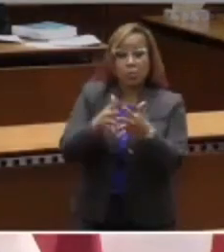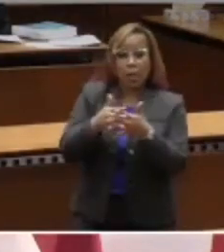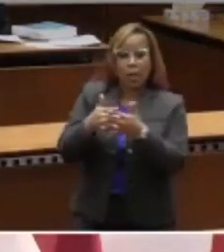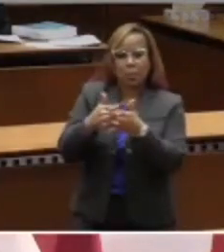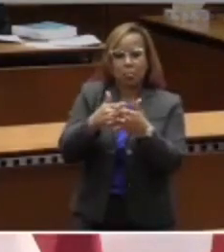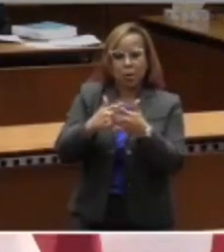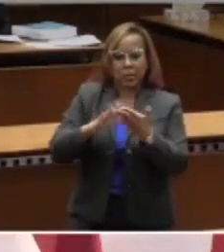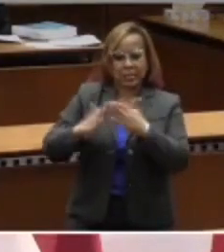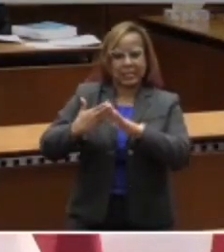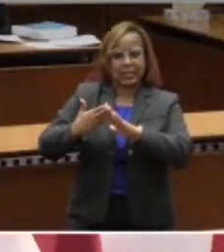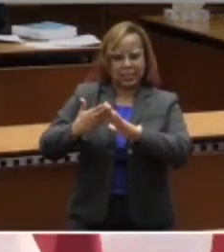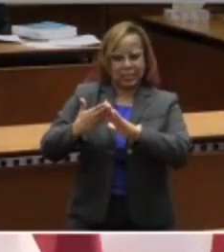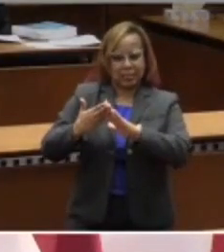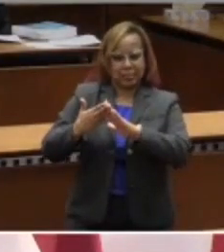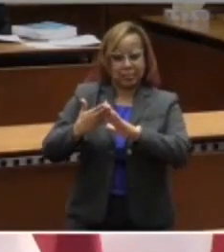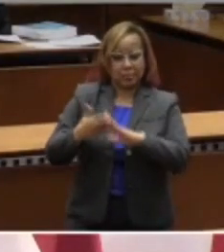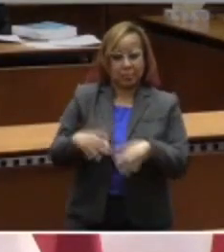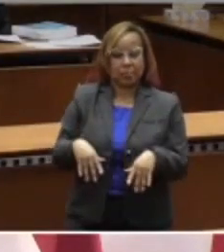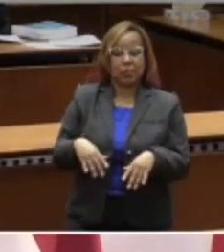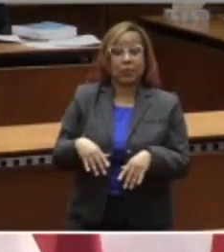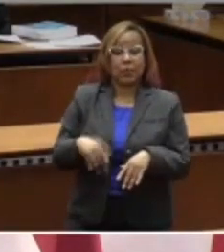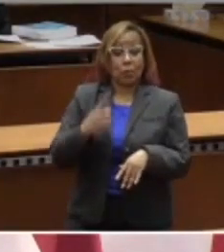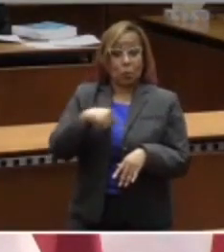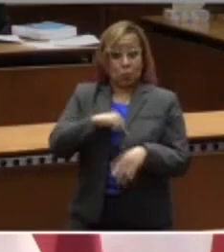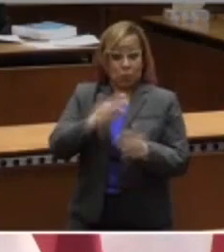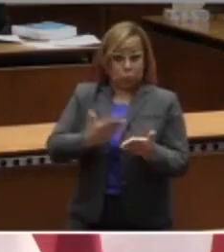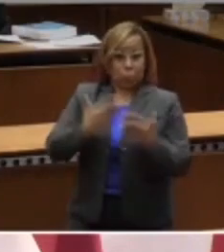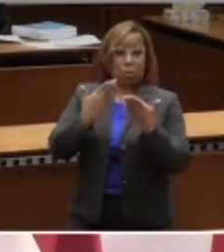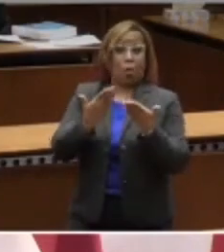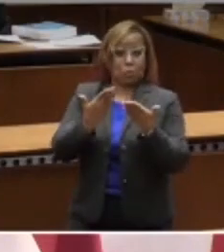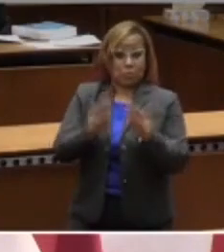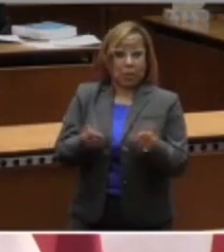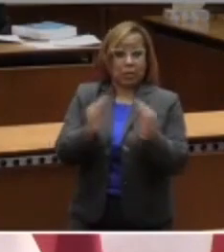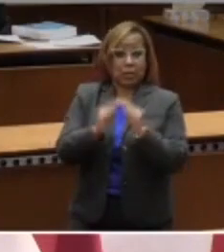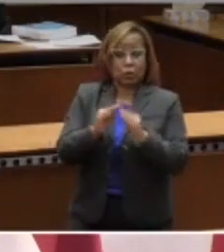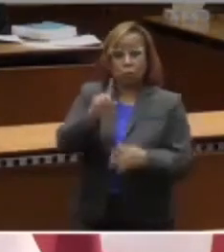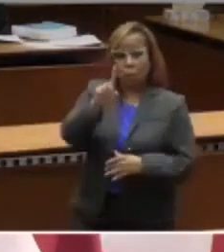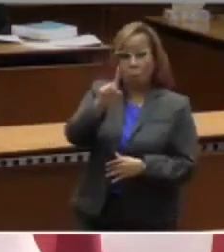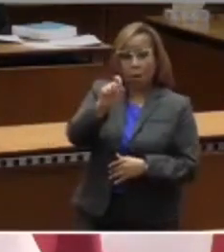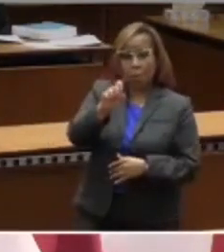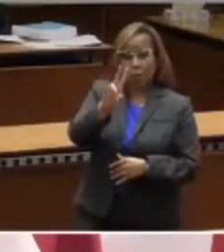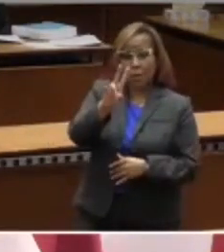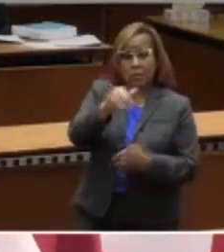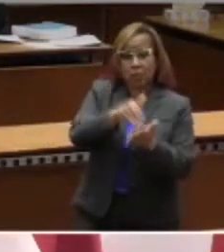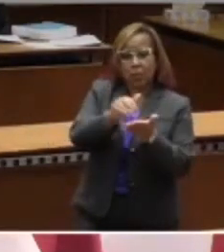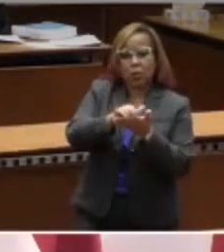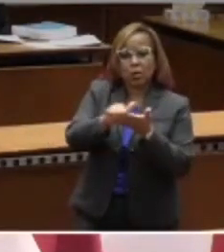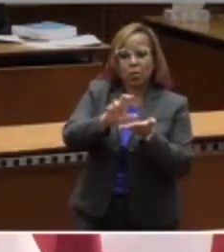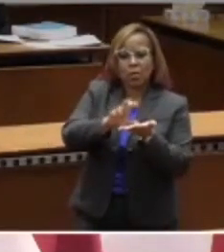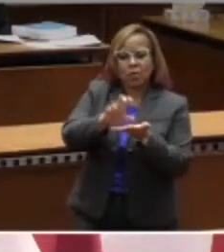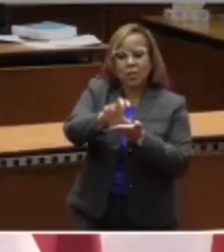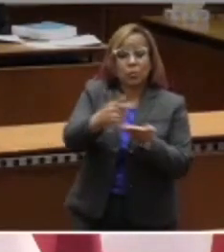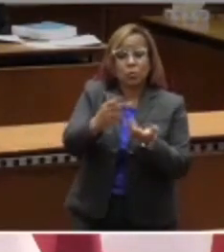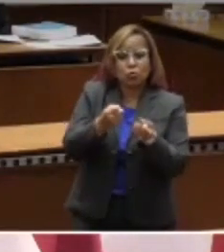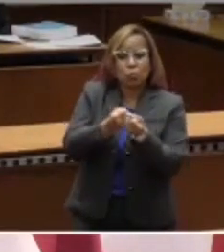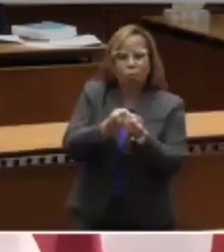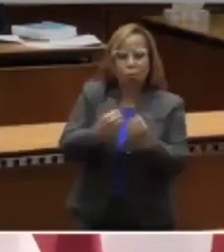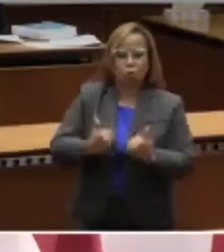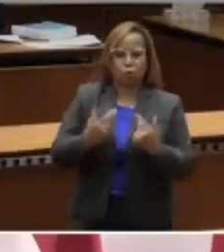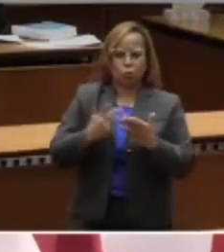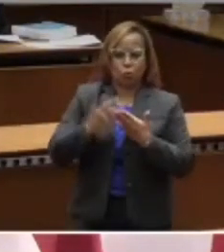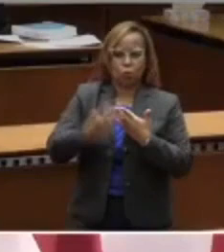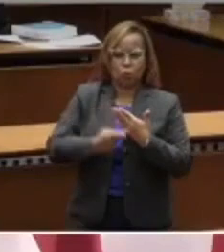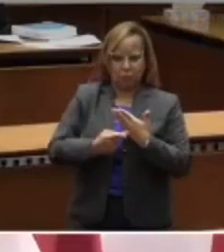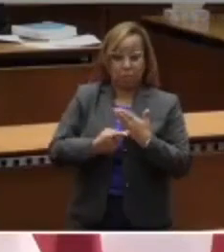American city. We propose making an additional $1.7 million investment to support our youth